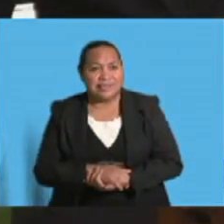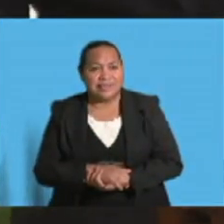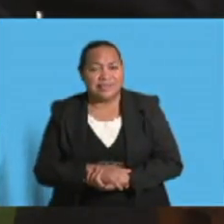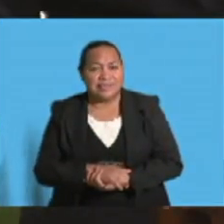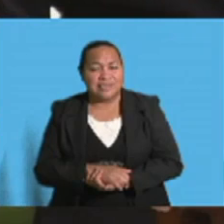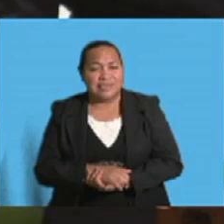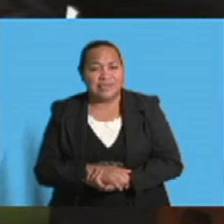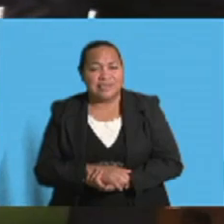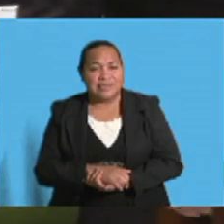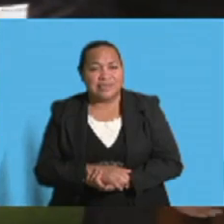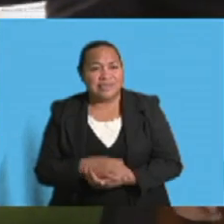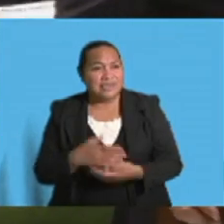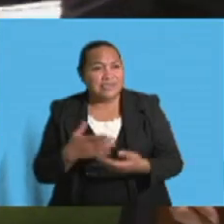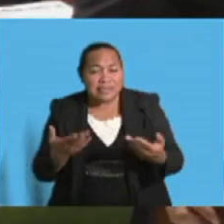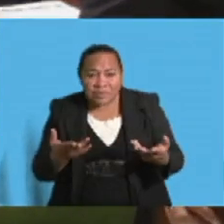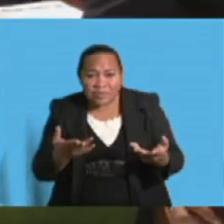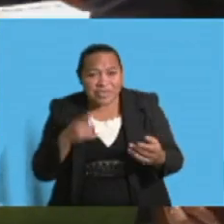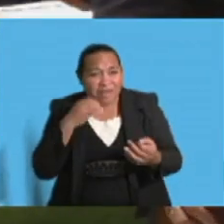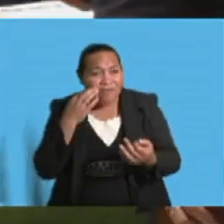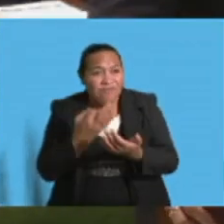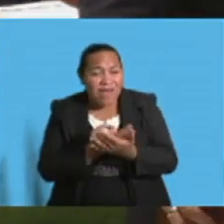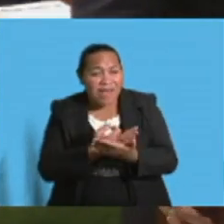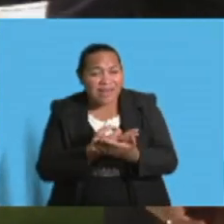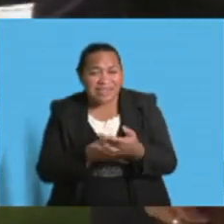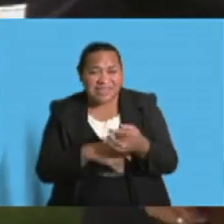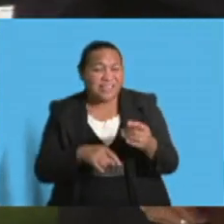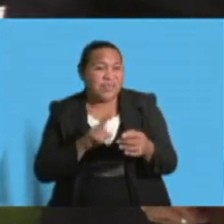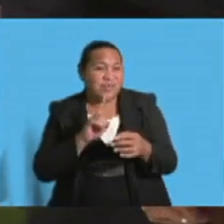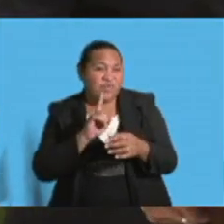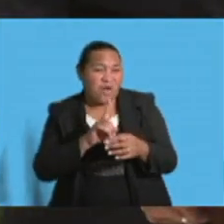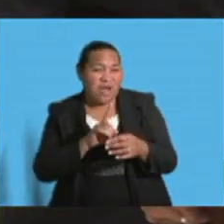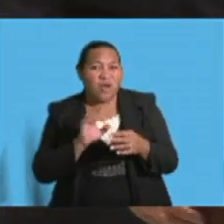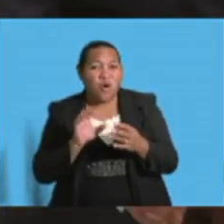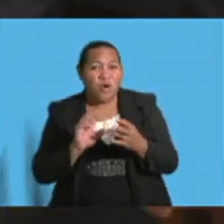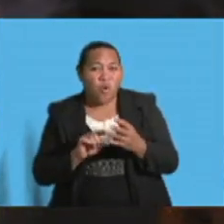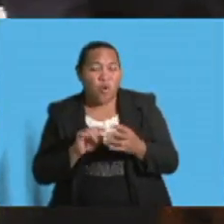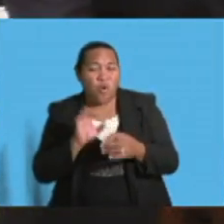I mean, this is again Finance 101. Madam Speaker,